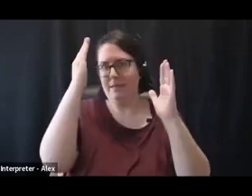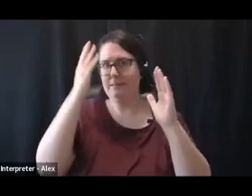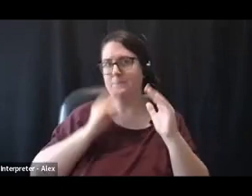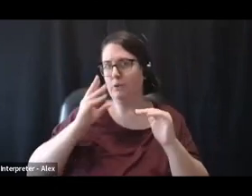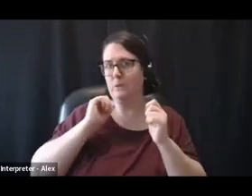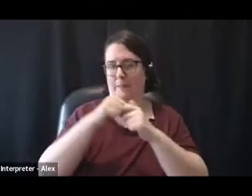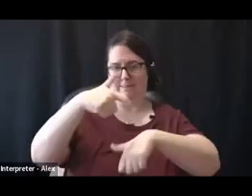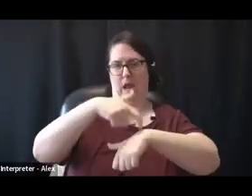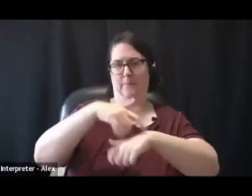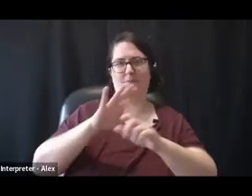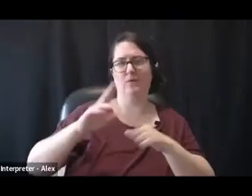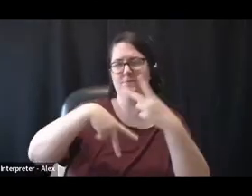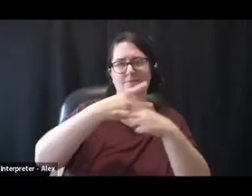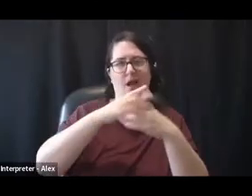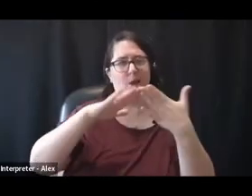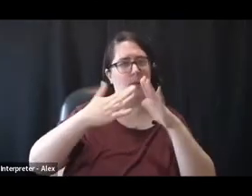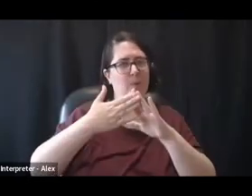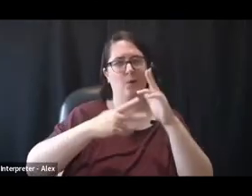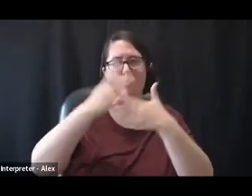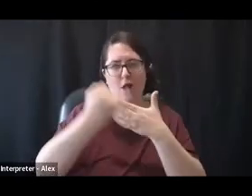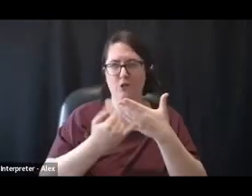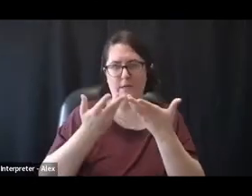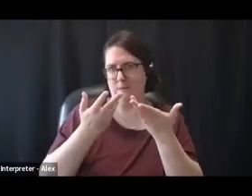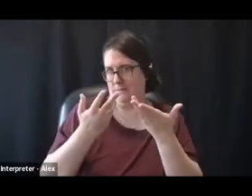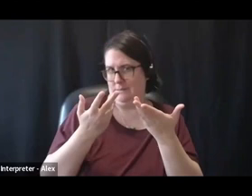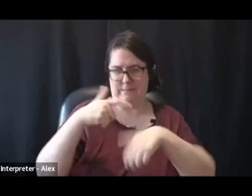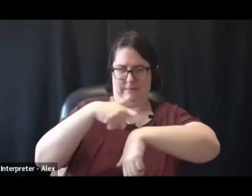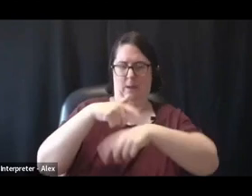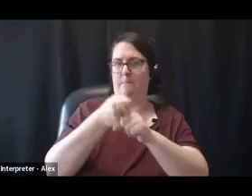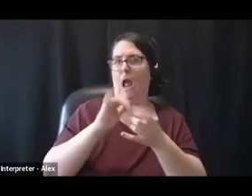of timing of doing those kind of community and careful project?